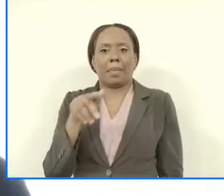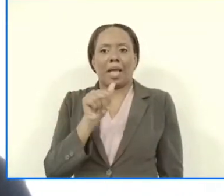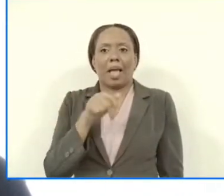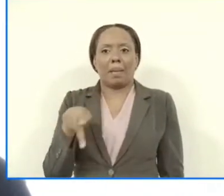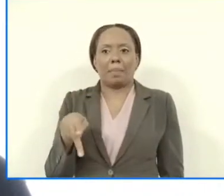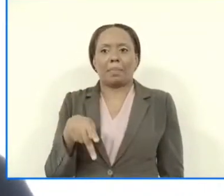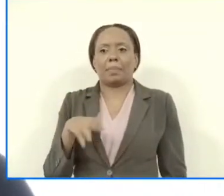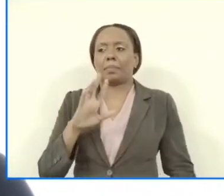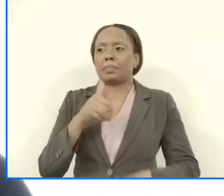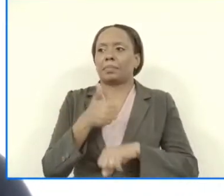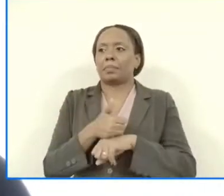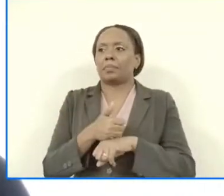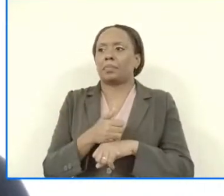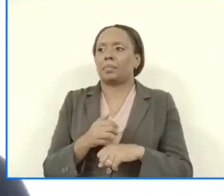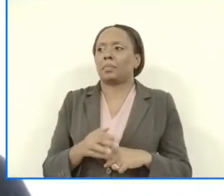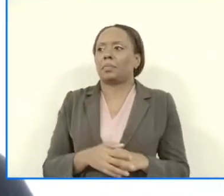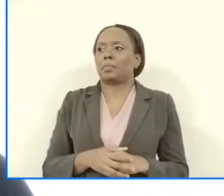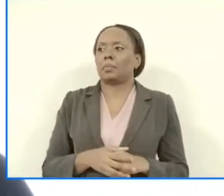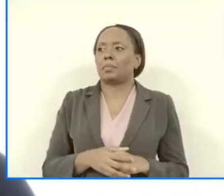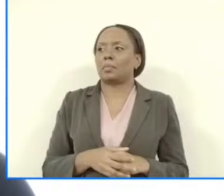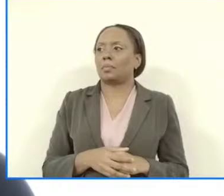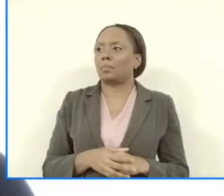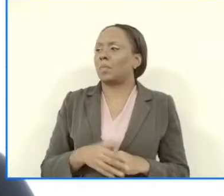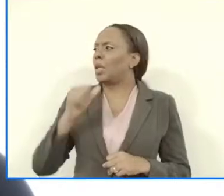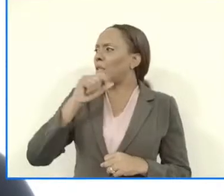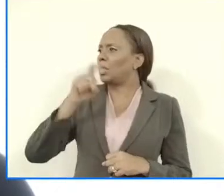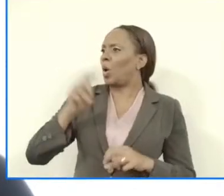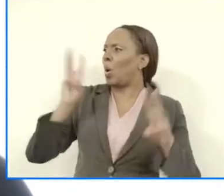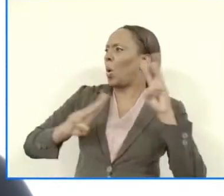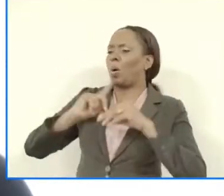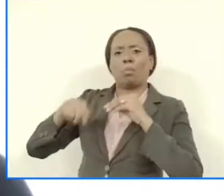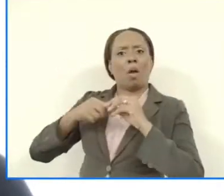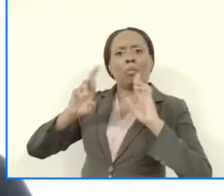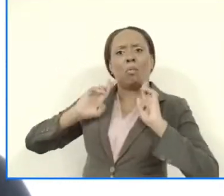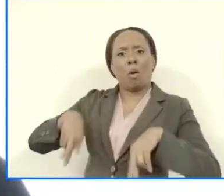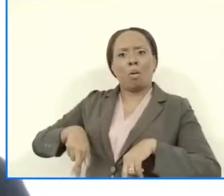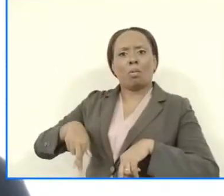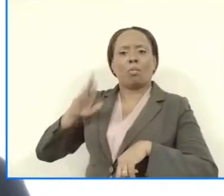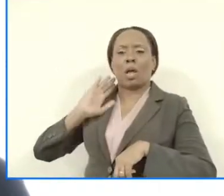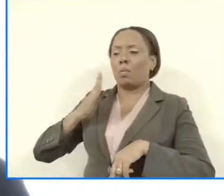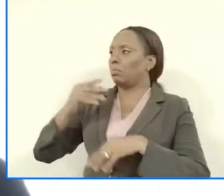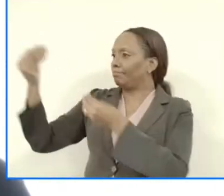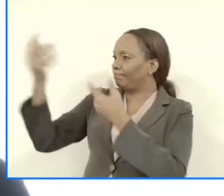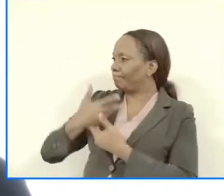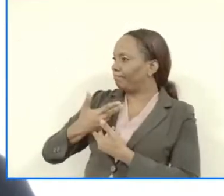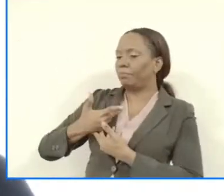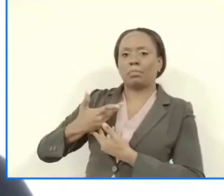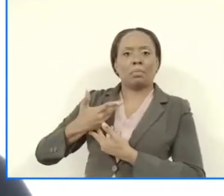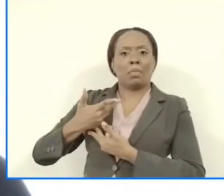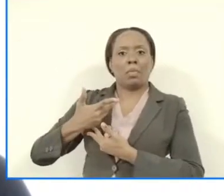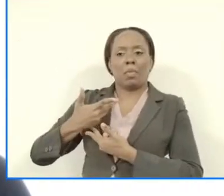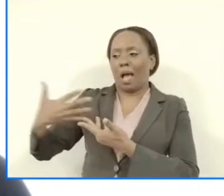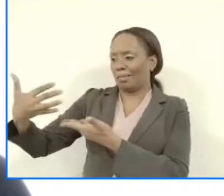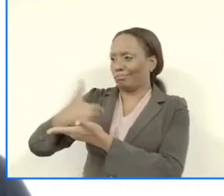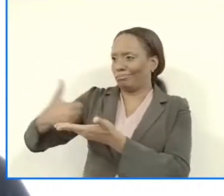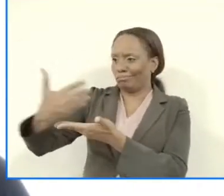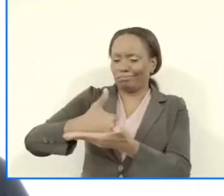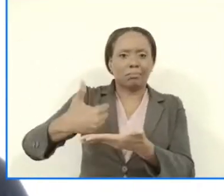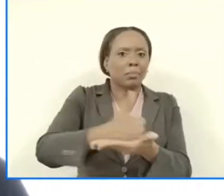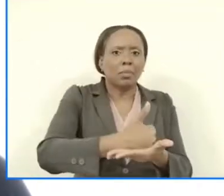You don't have to worry about reporting or multiple reports. We will filter the information in. Is probably